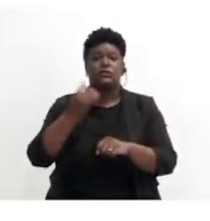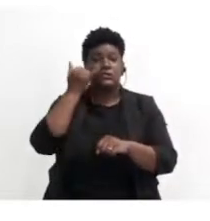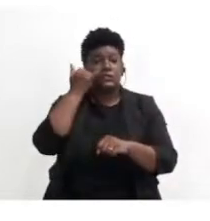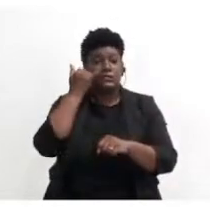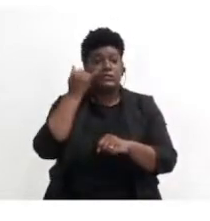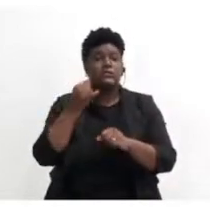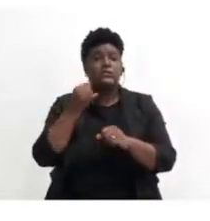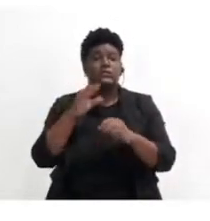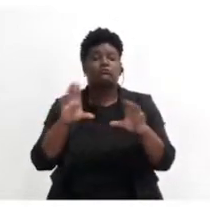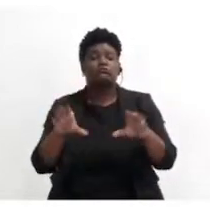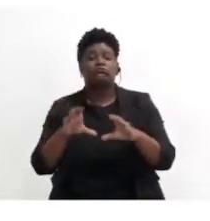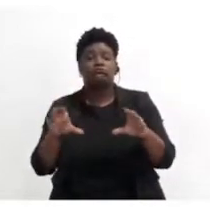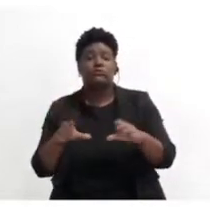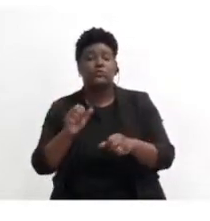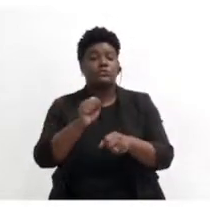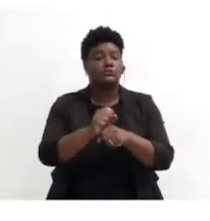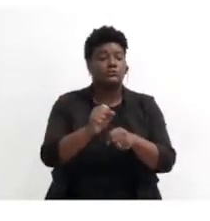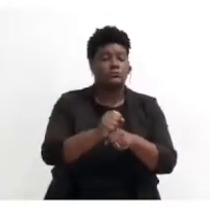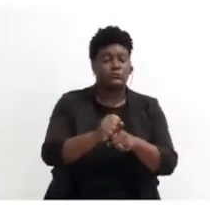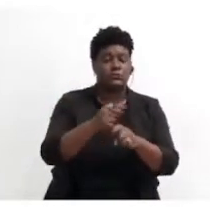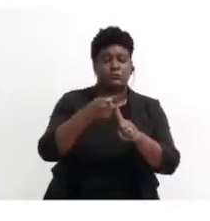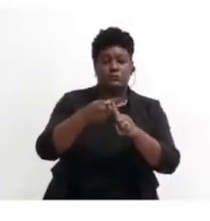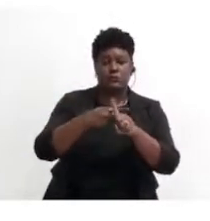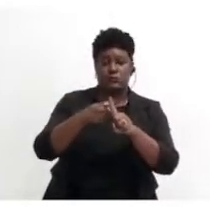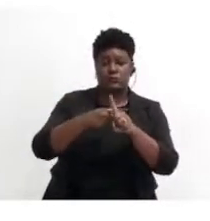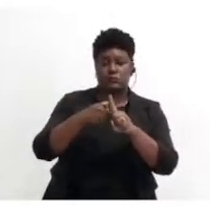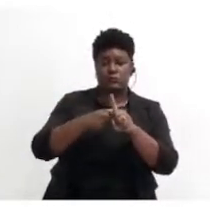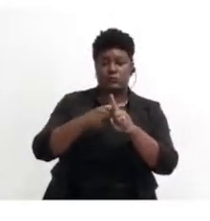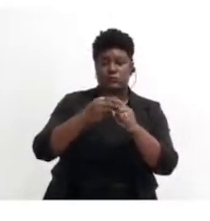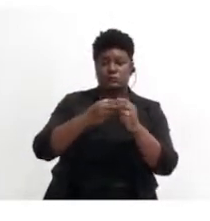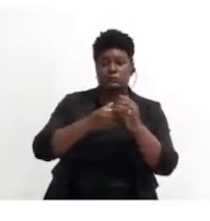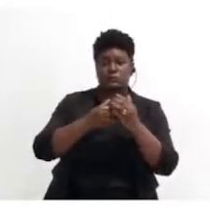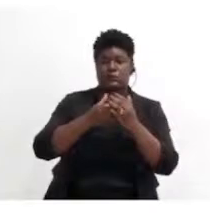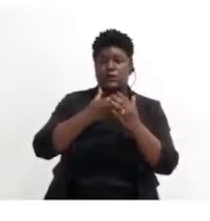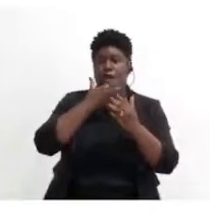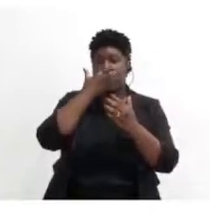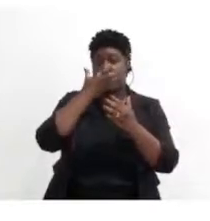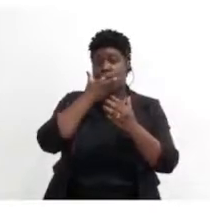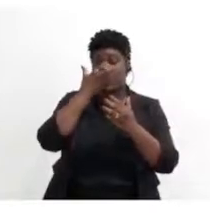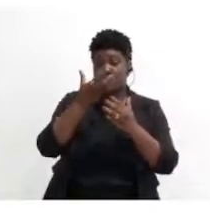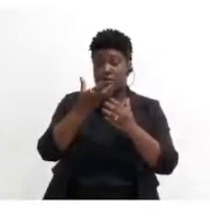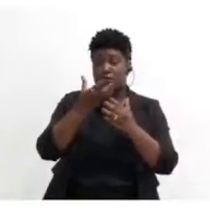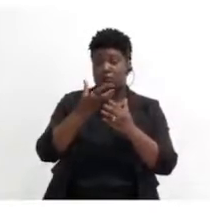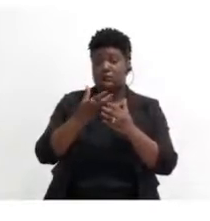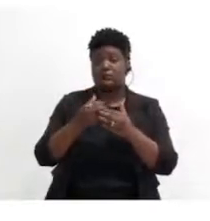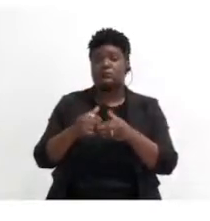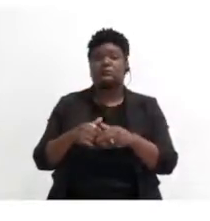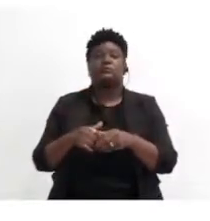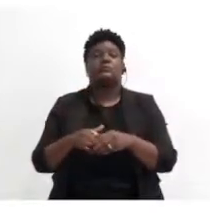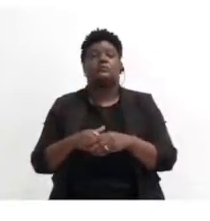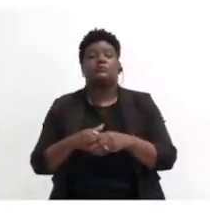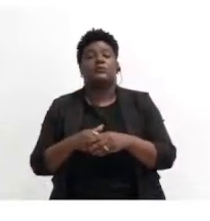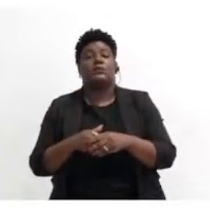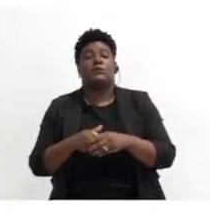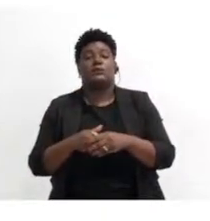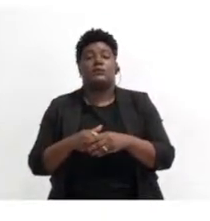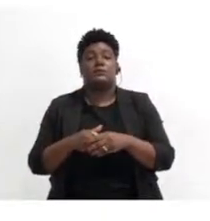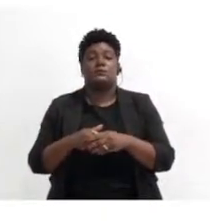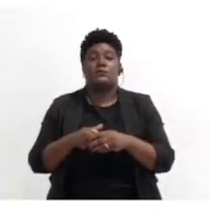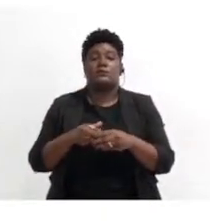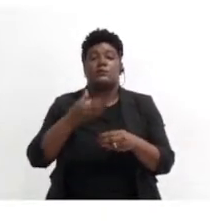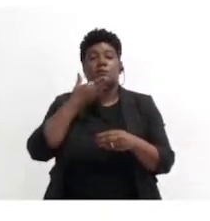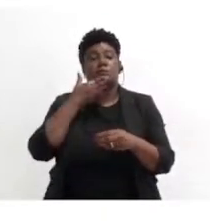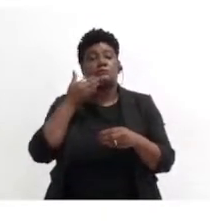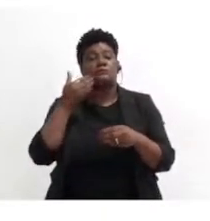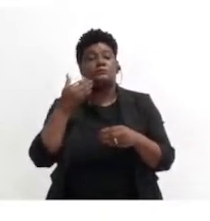differentially. Alignment becomes difficult. So if you can do something at room temperature, it makes the process that much easier. So once it's